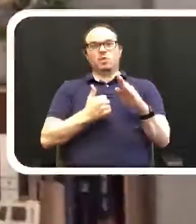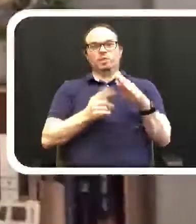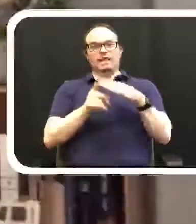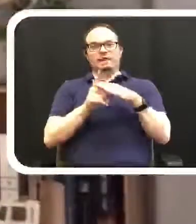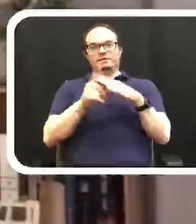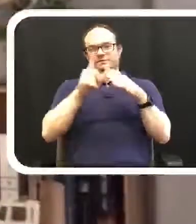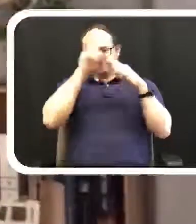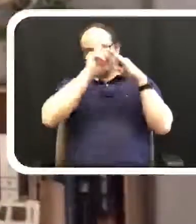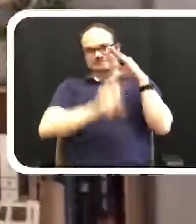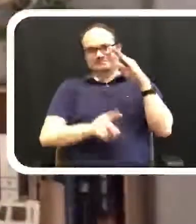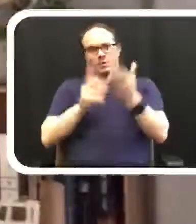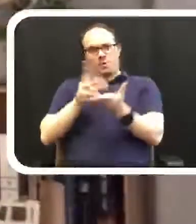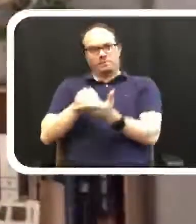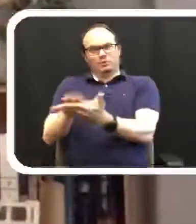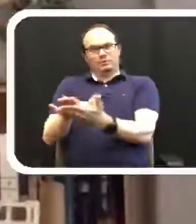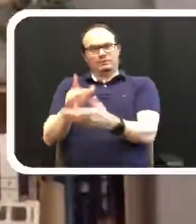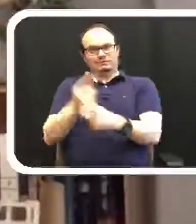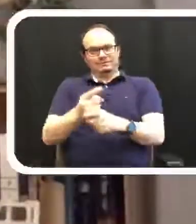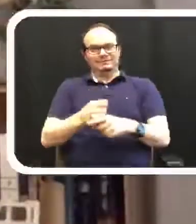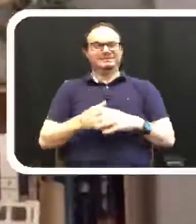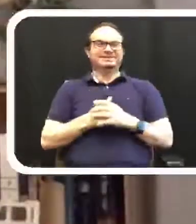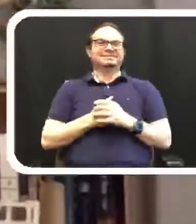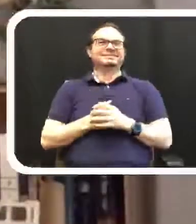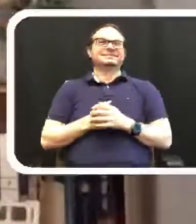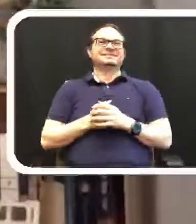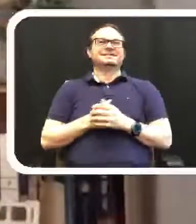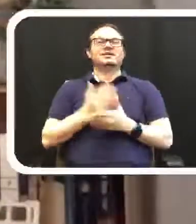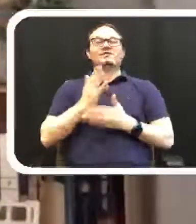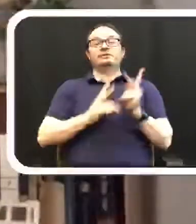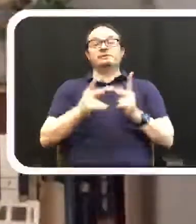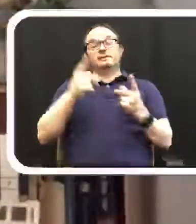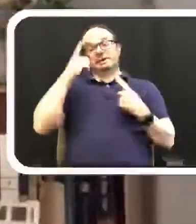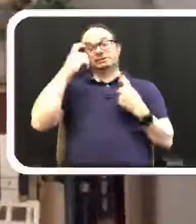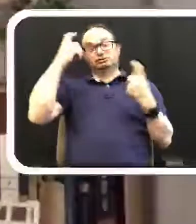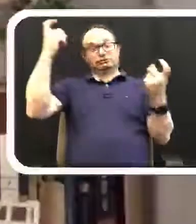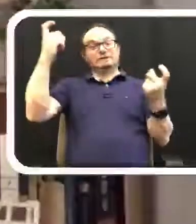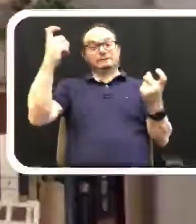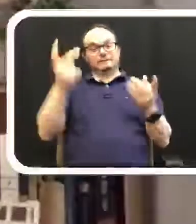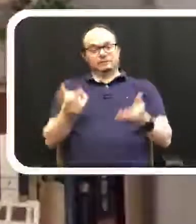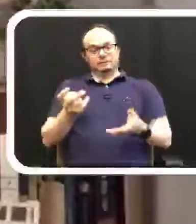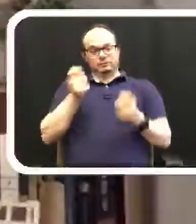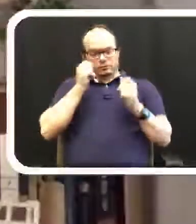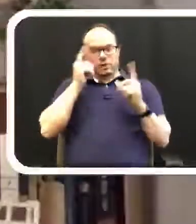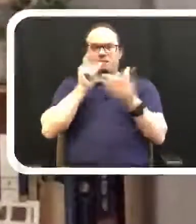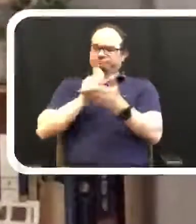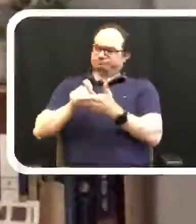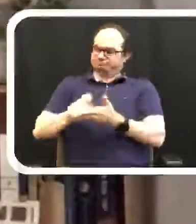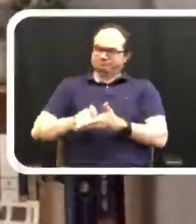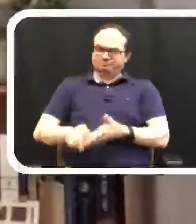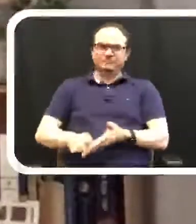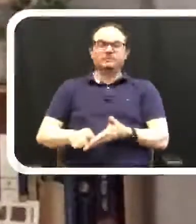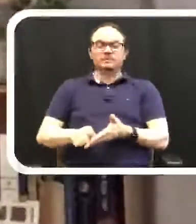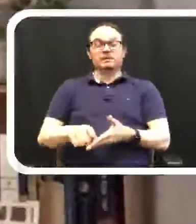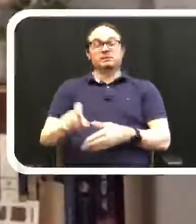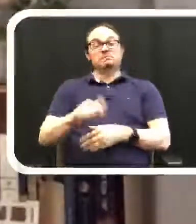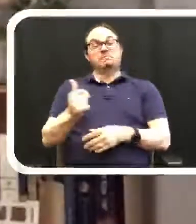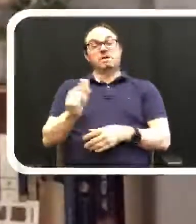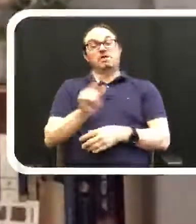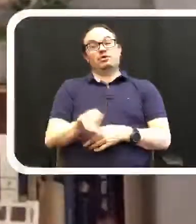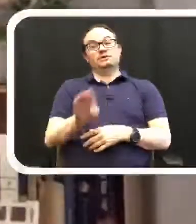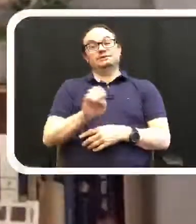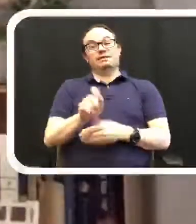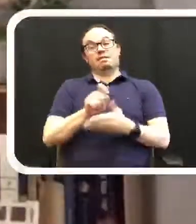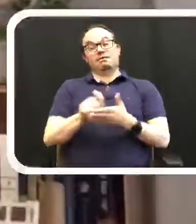right? Even for some people, it's dreams. But in terms of other types of writing, if